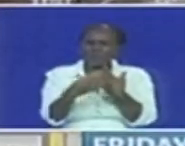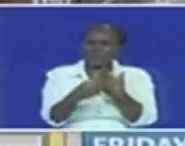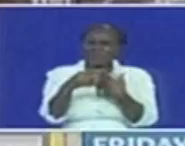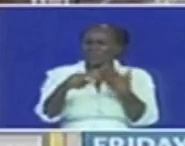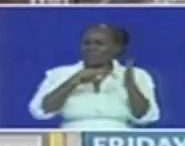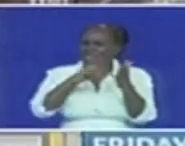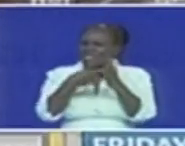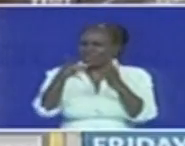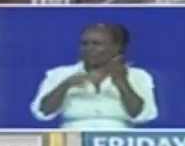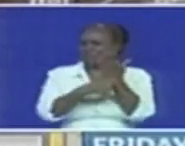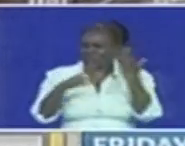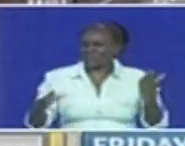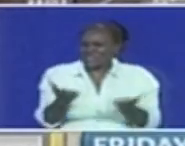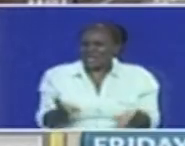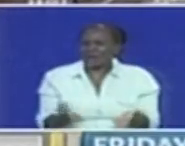impersonators.